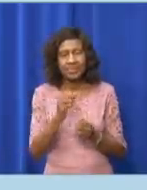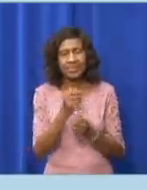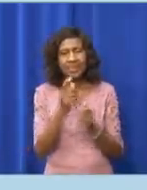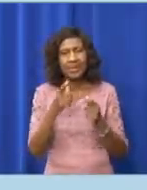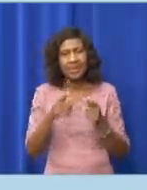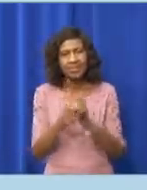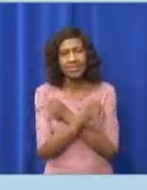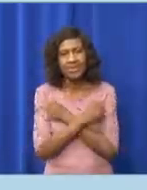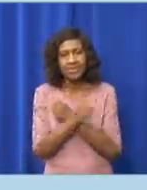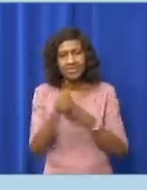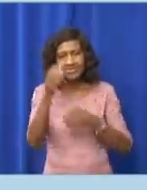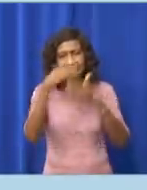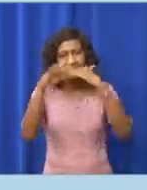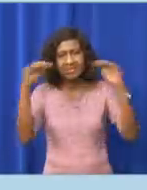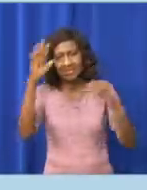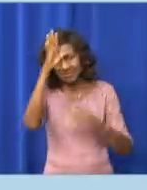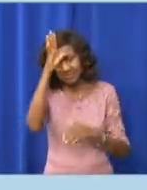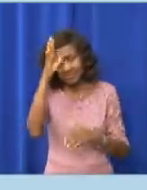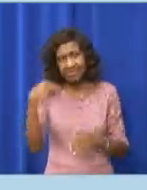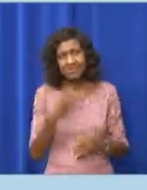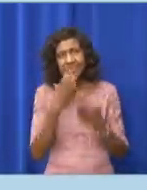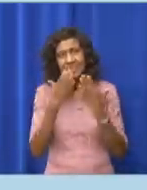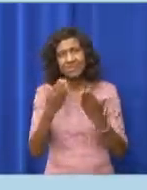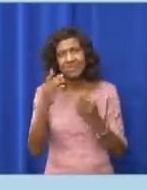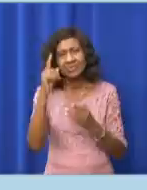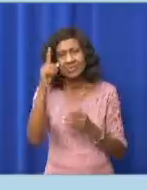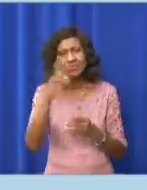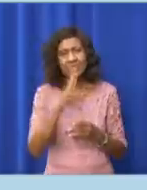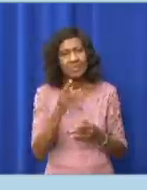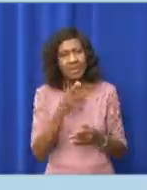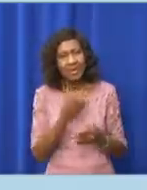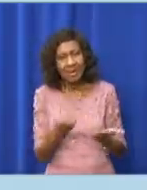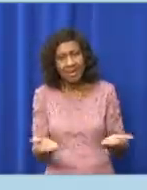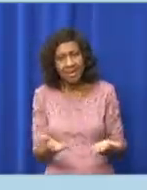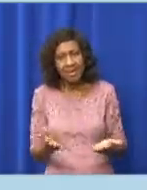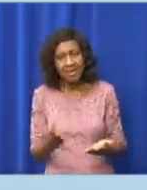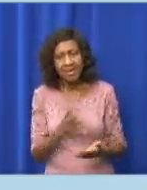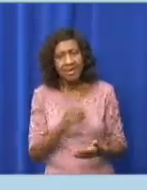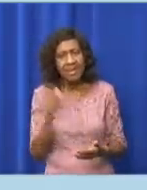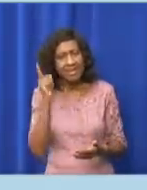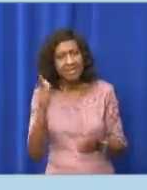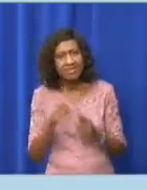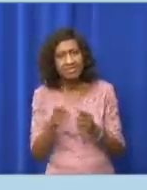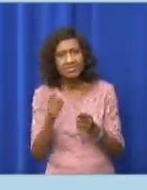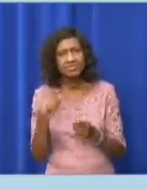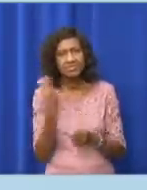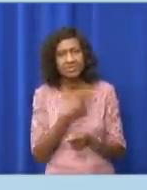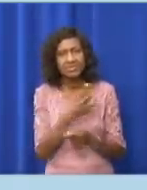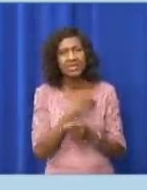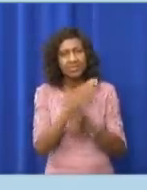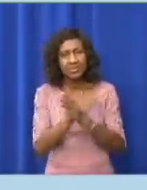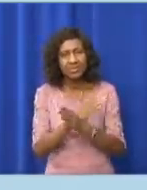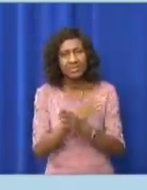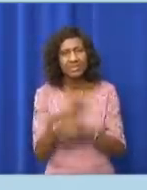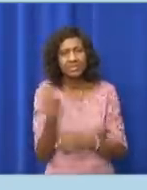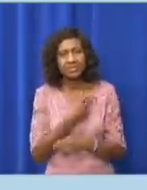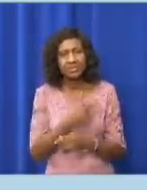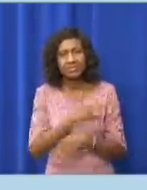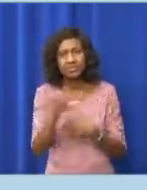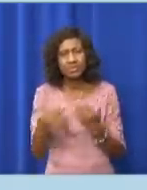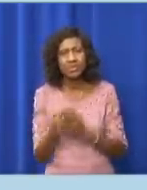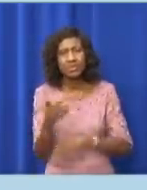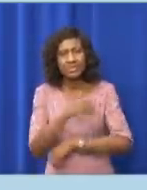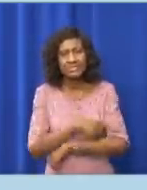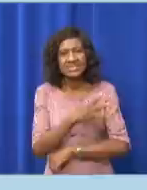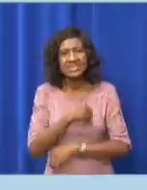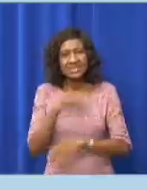Heavenly Father, we're thankful that you're here, that you listen to us, that you protect us day and night. Lord, we thank you for the